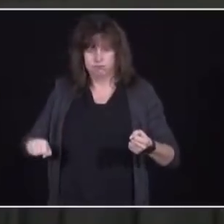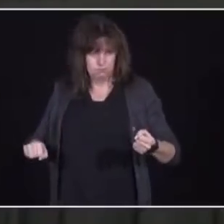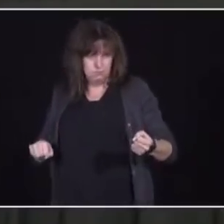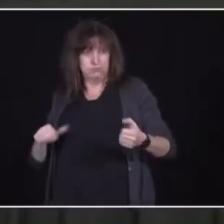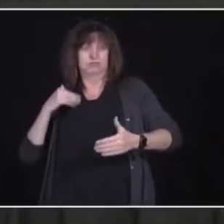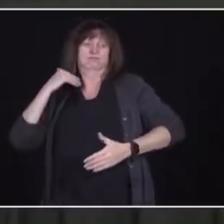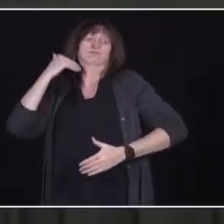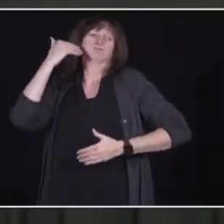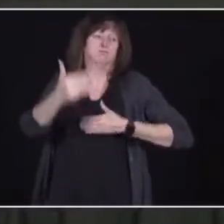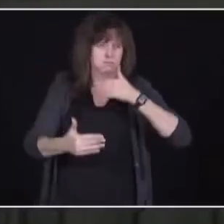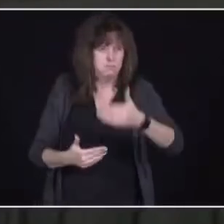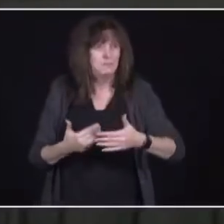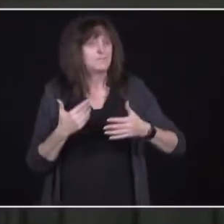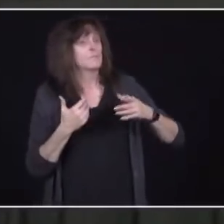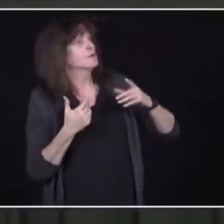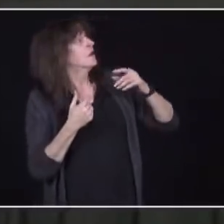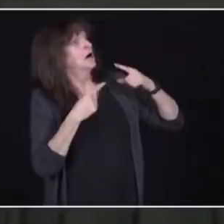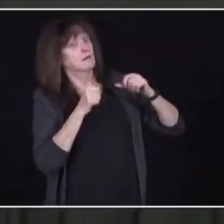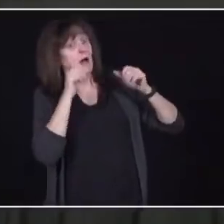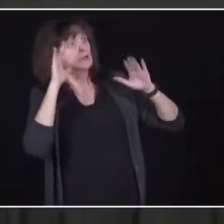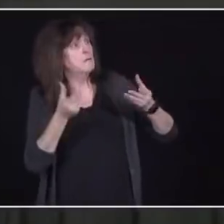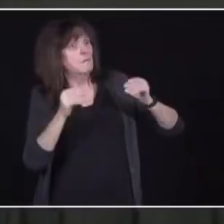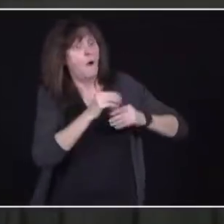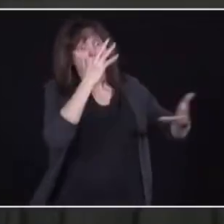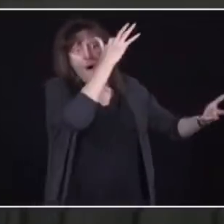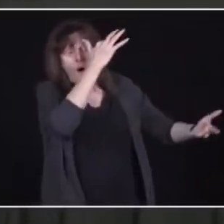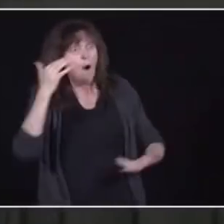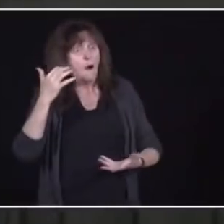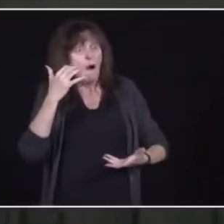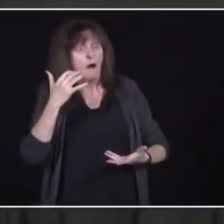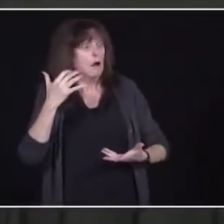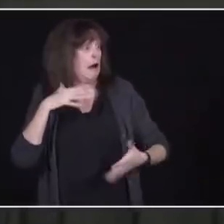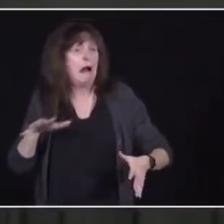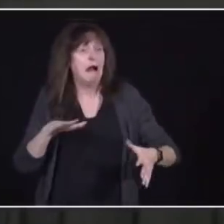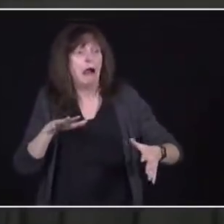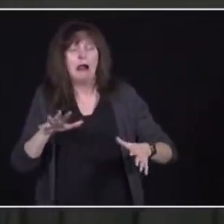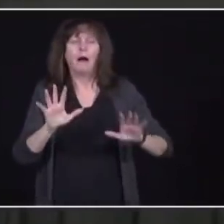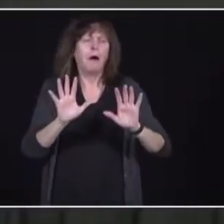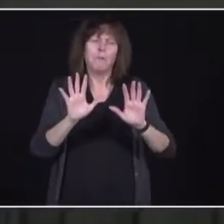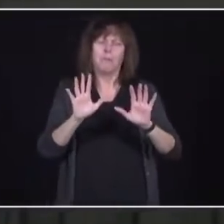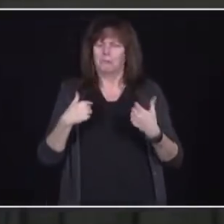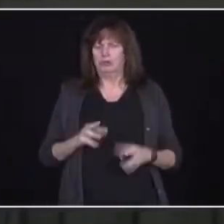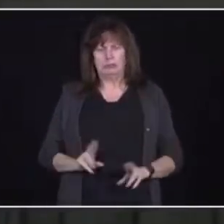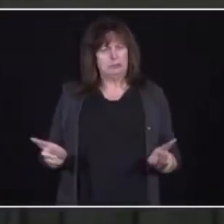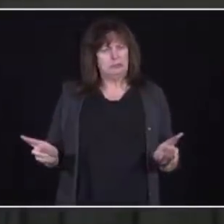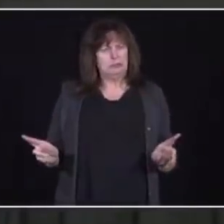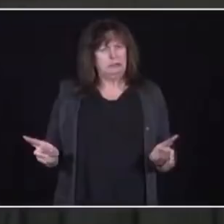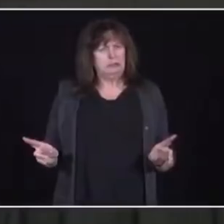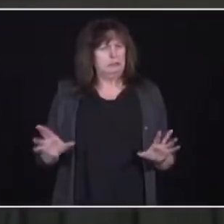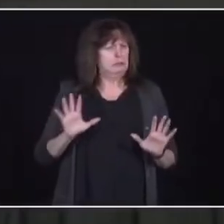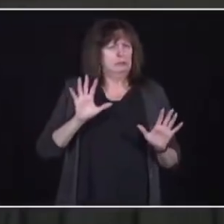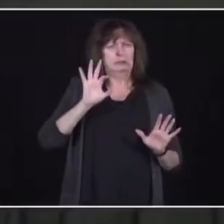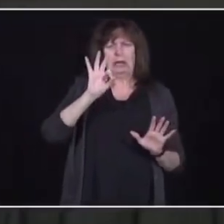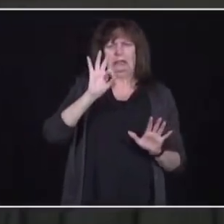in any way, shape, or form of vaccines arriving in Ontario that we don't have allocated right now, we would be ready within 96 hours to take